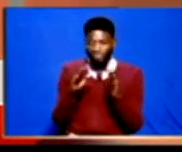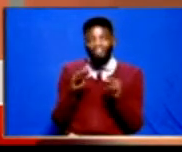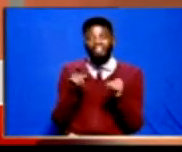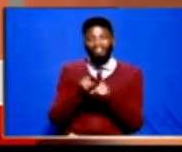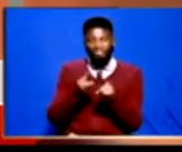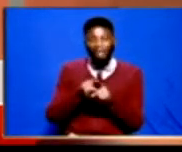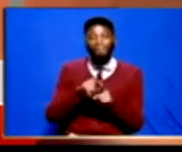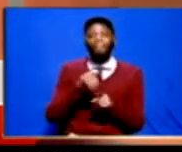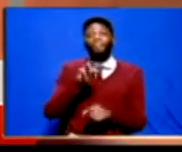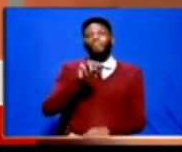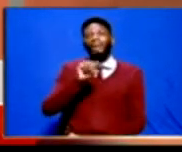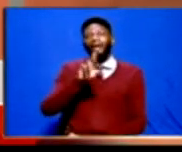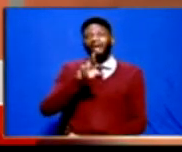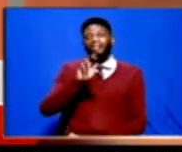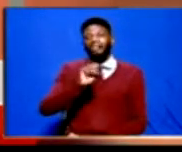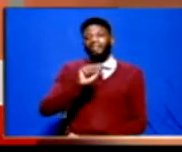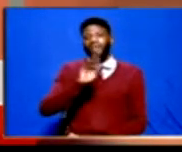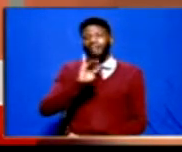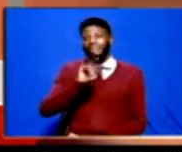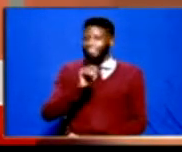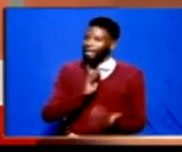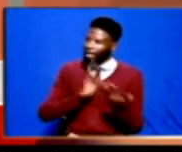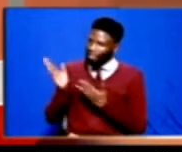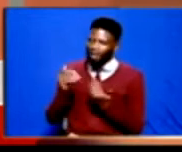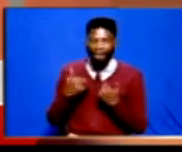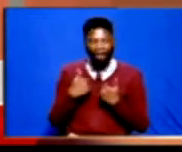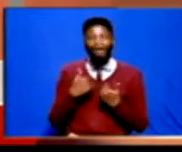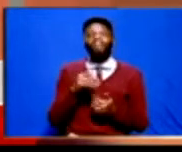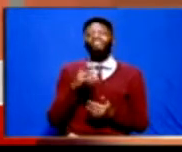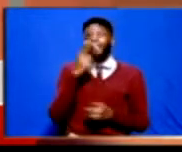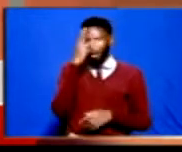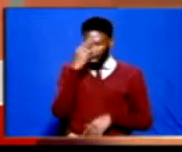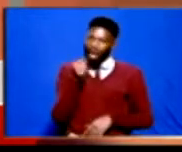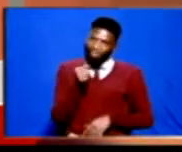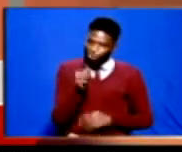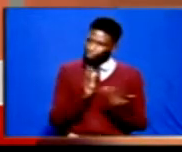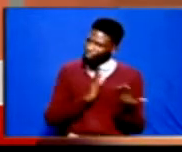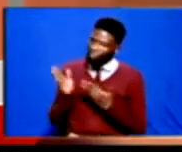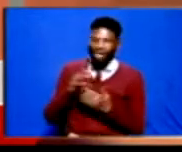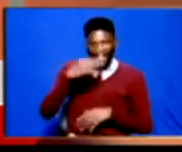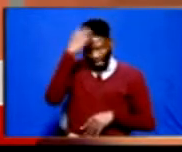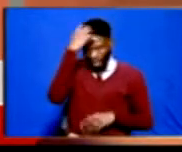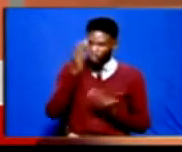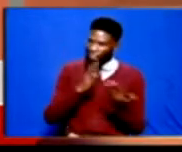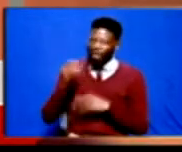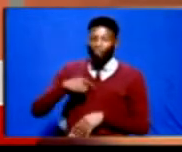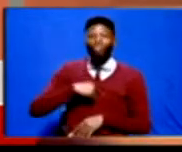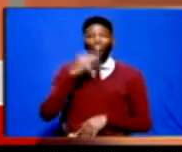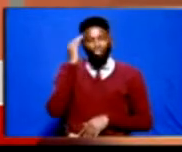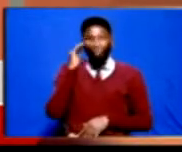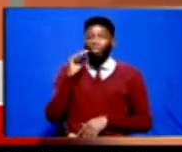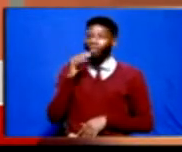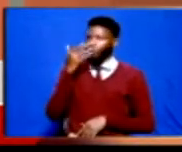that even Kajiado and Lamu. And these are places where we all know that there's oil and gas deposits that can be